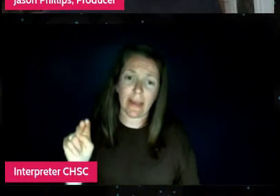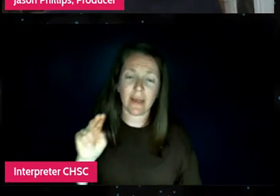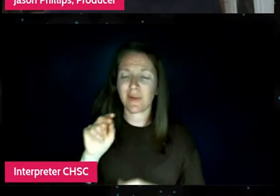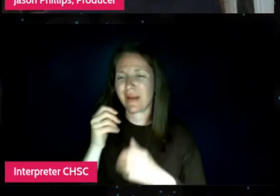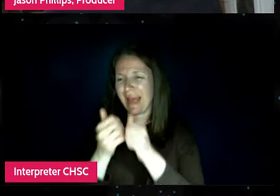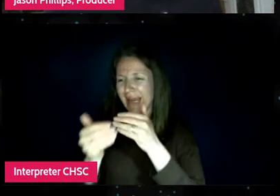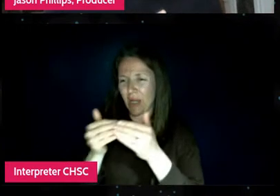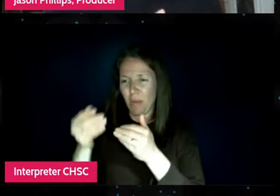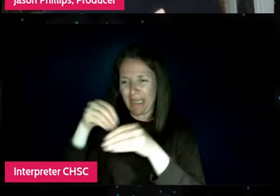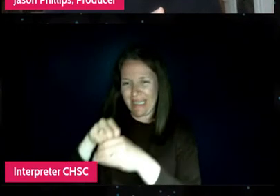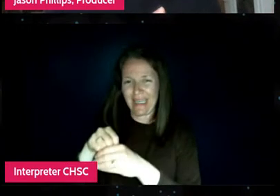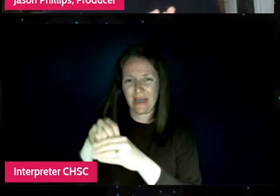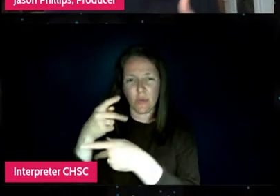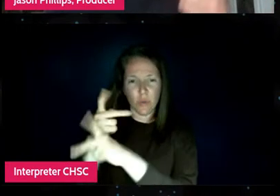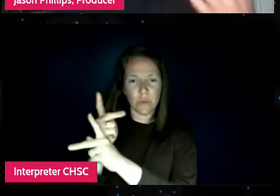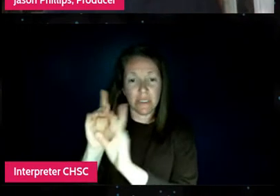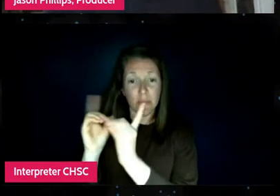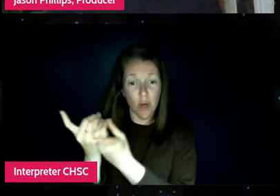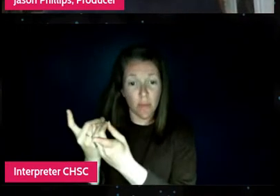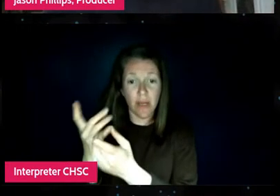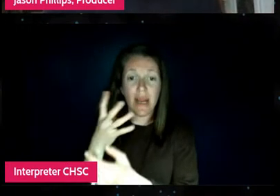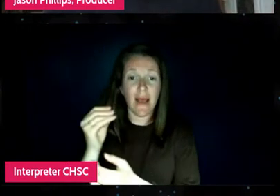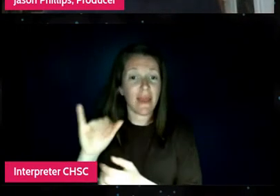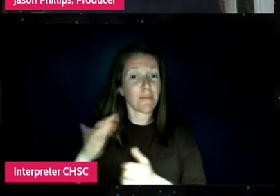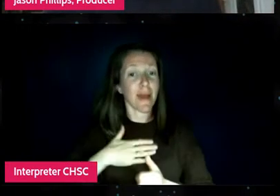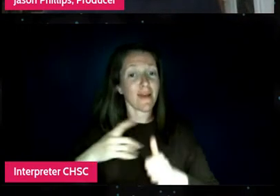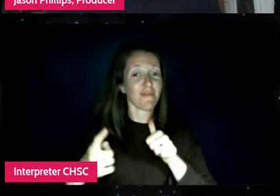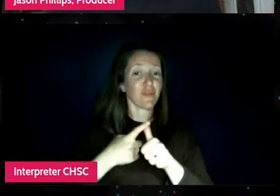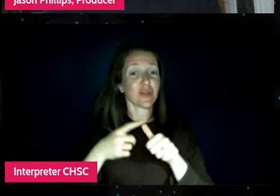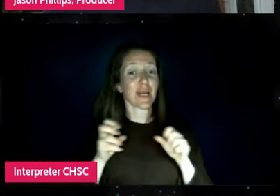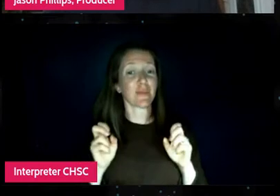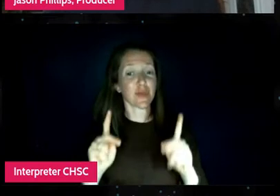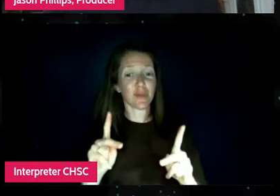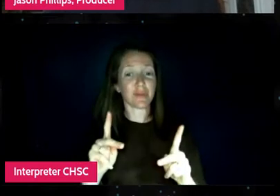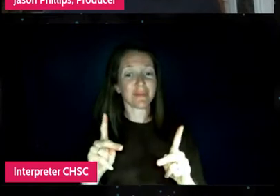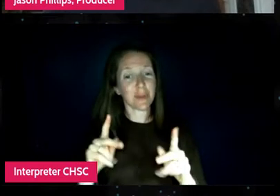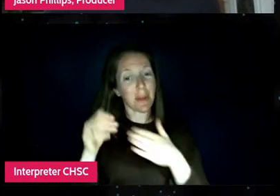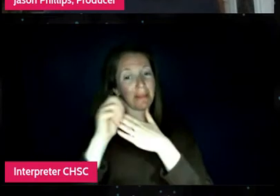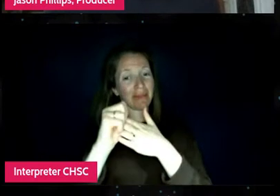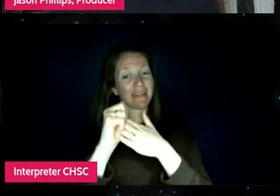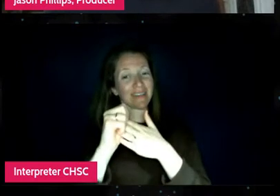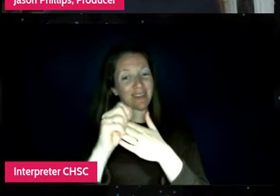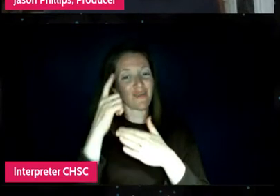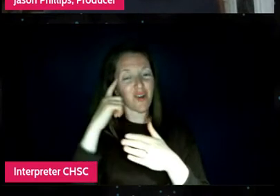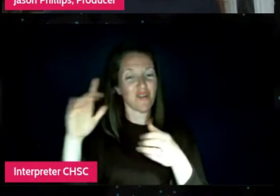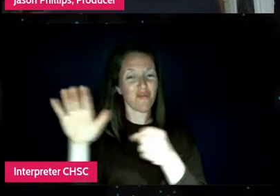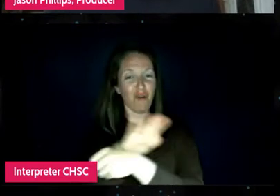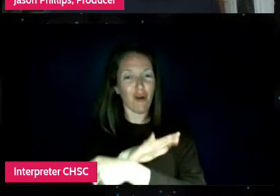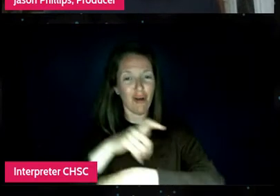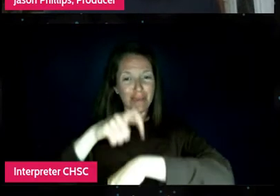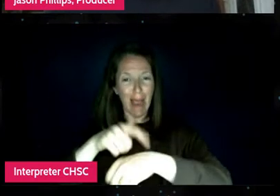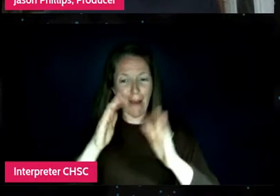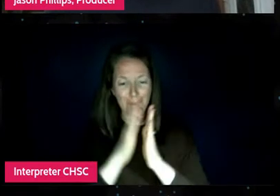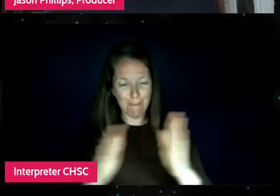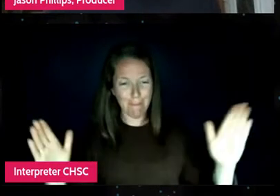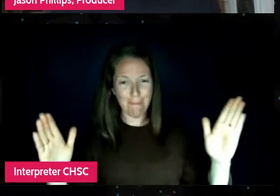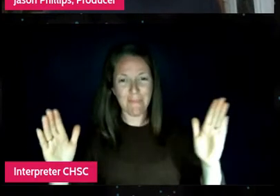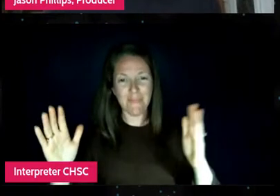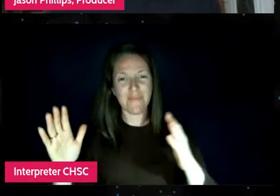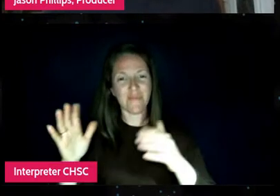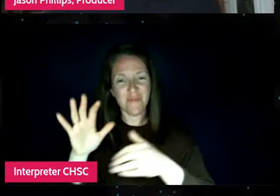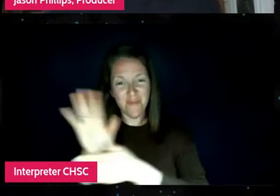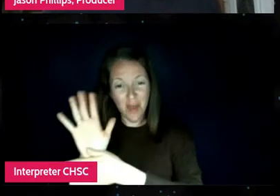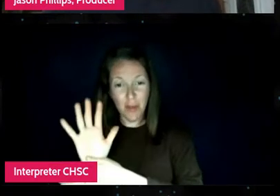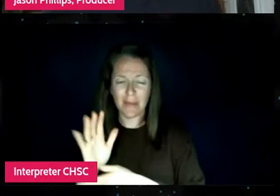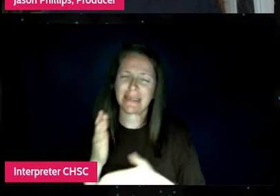department. And this was kind of my first chance to take that leadership position in a full feature film. In college, I had some producing opportunities with short films,